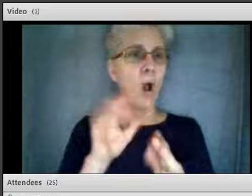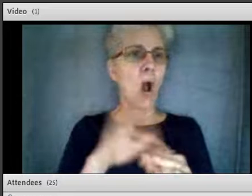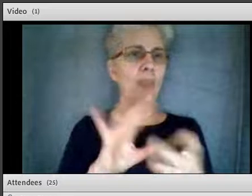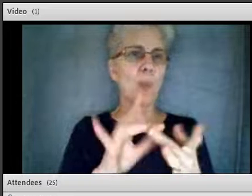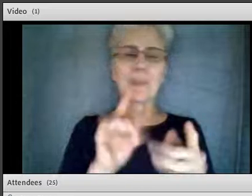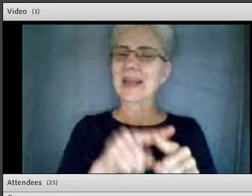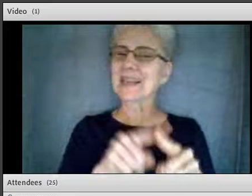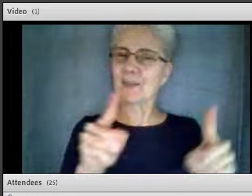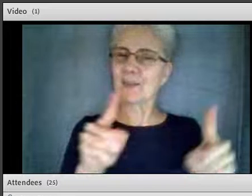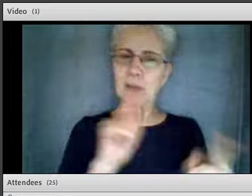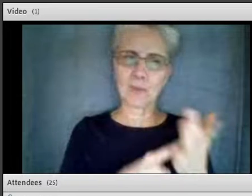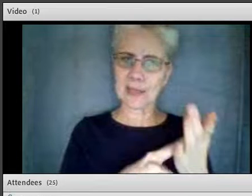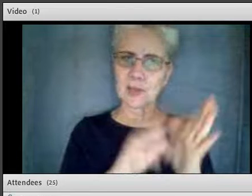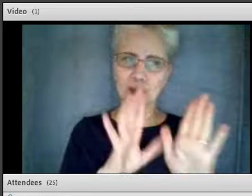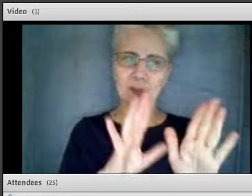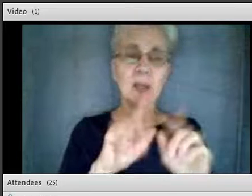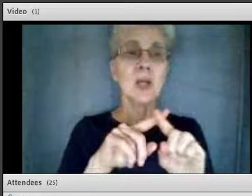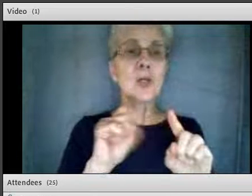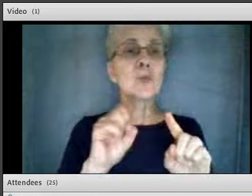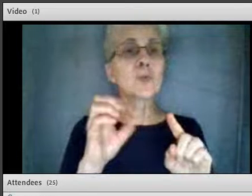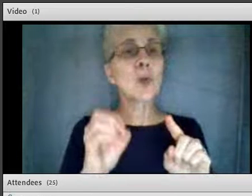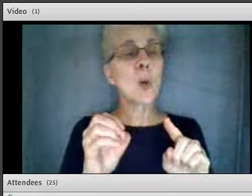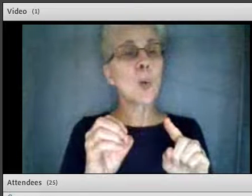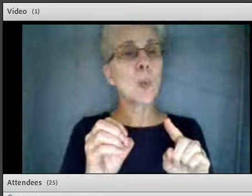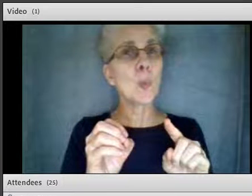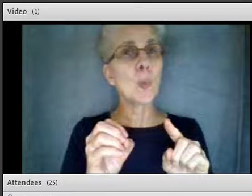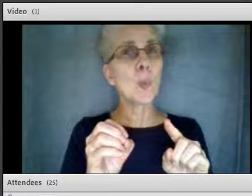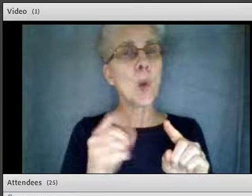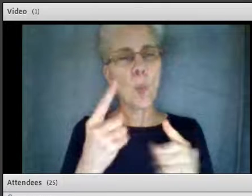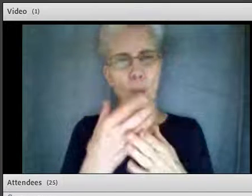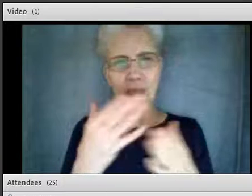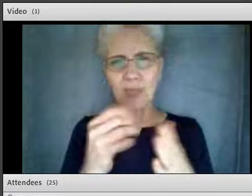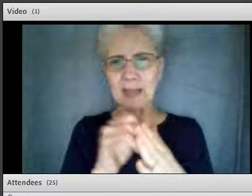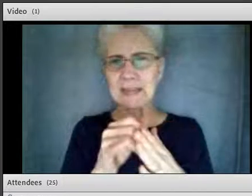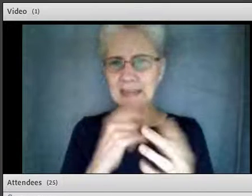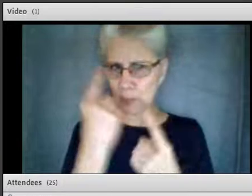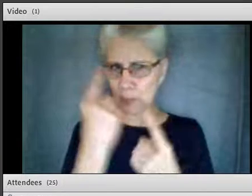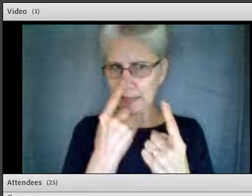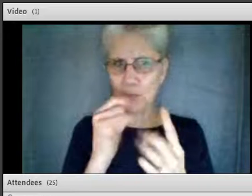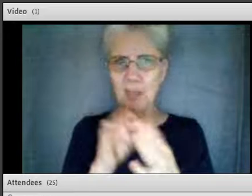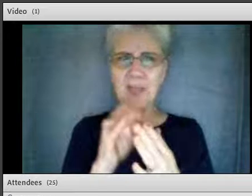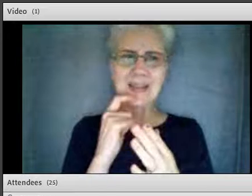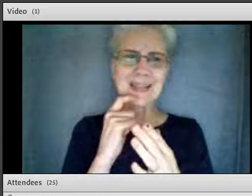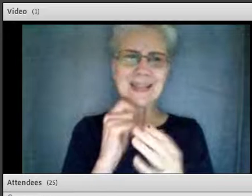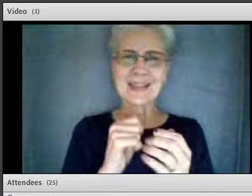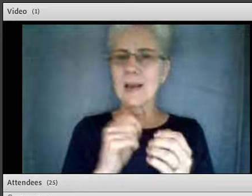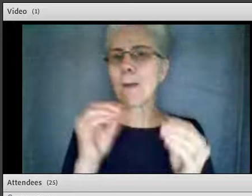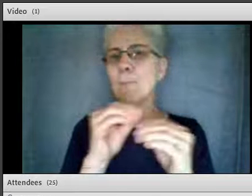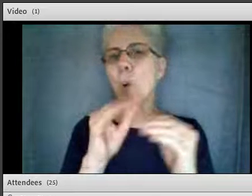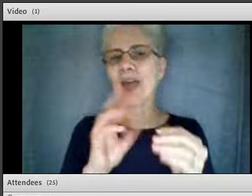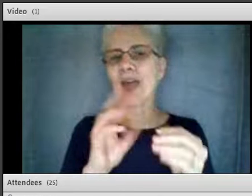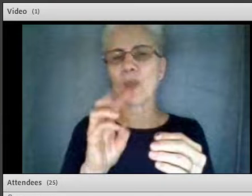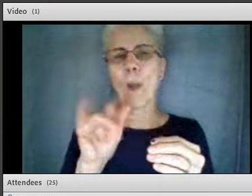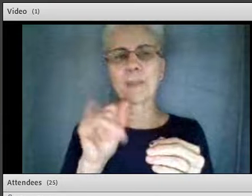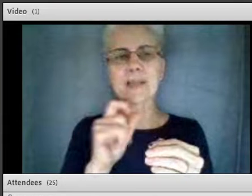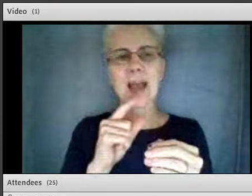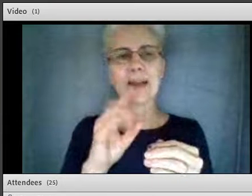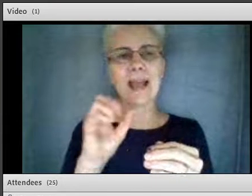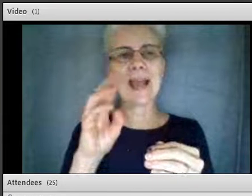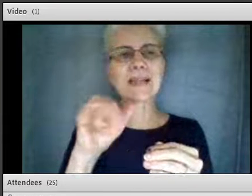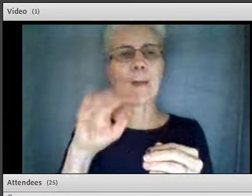So one of the things to consider, and this is kind of beyond just the website, is mapping the customer experience. So